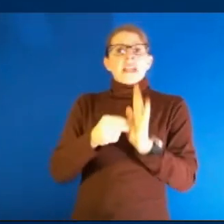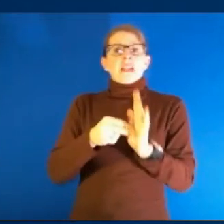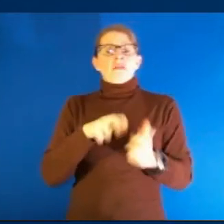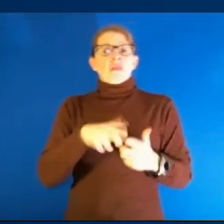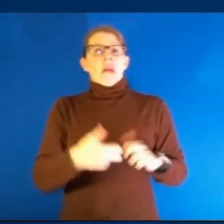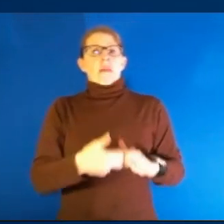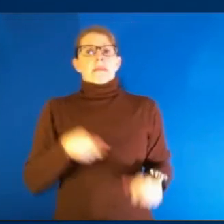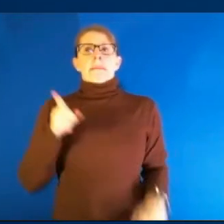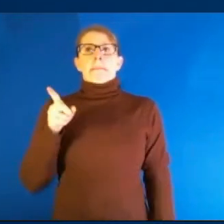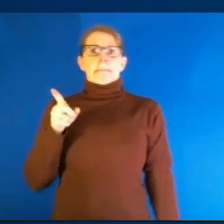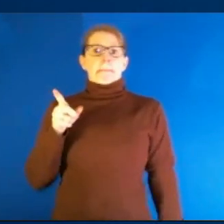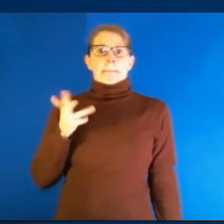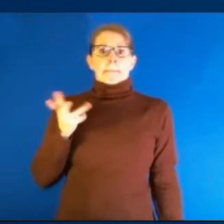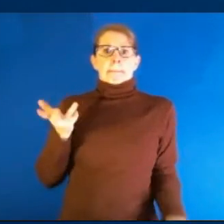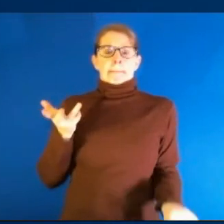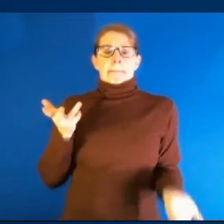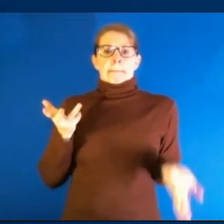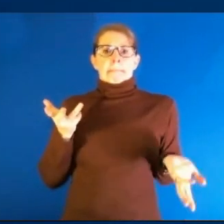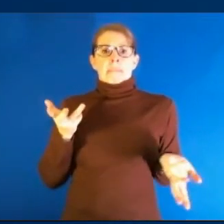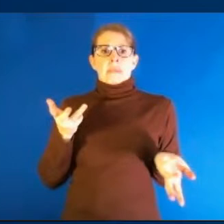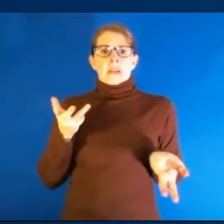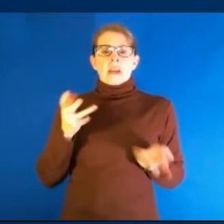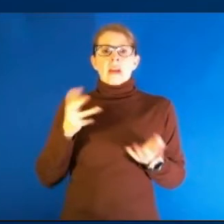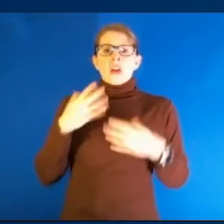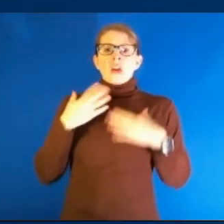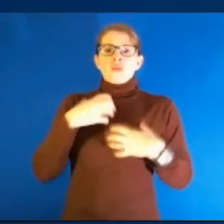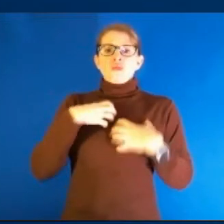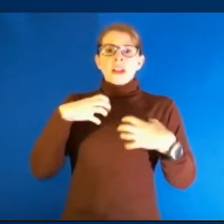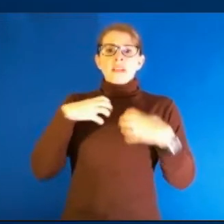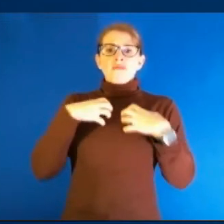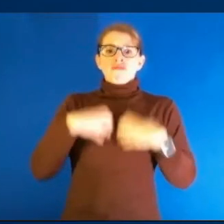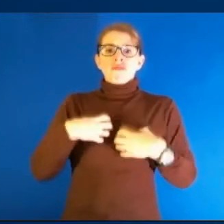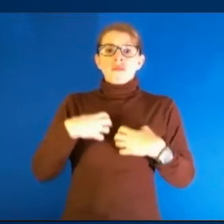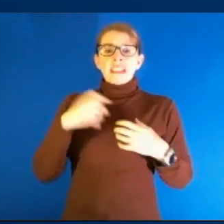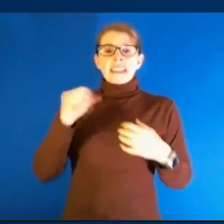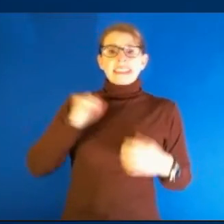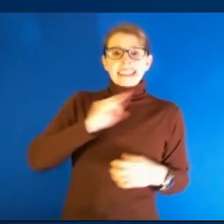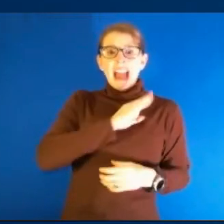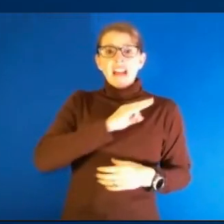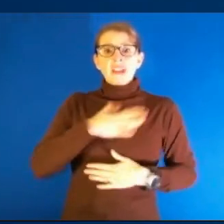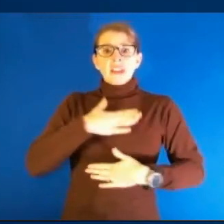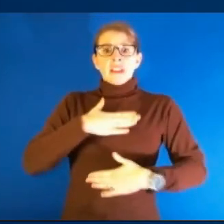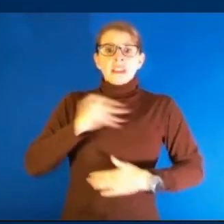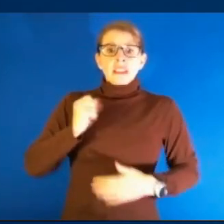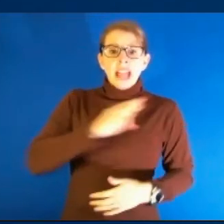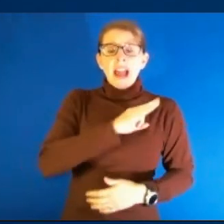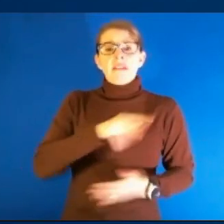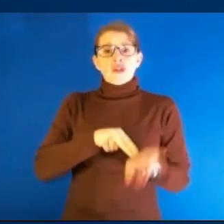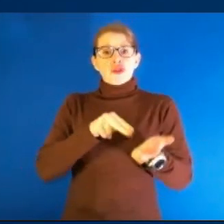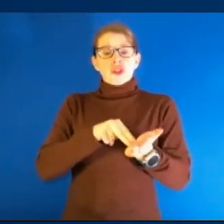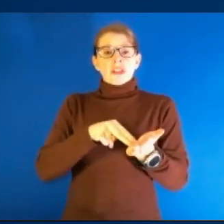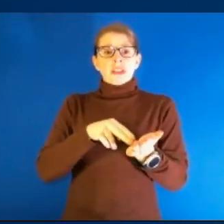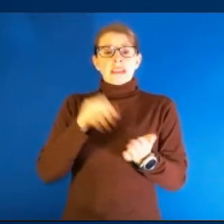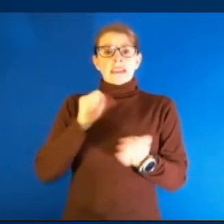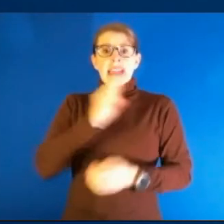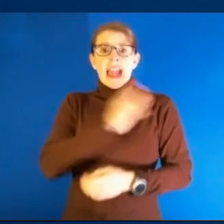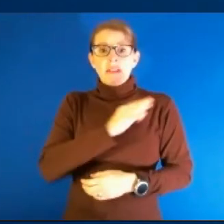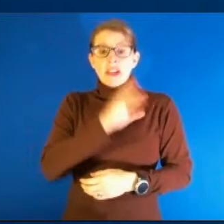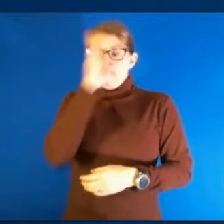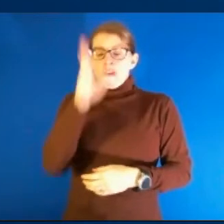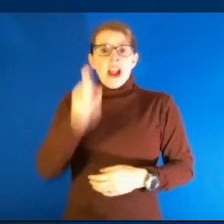staff, the respiratory therapy staff, the folks who are up there taking care of all of our COVID patients all the time should never have to bear the